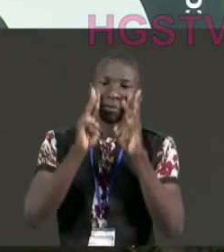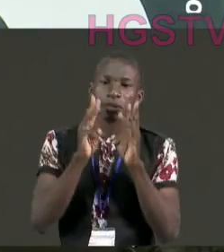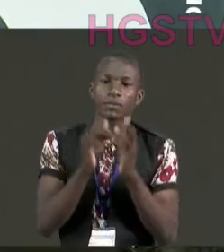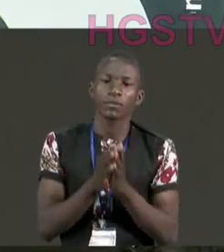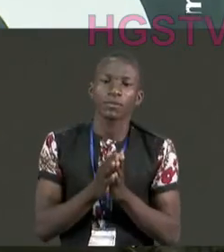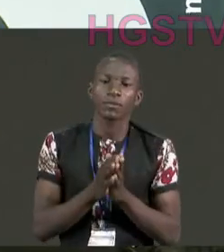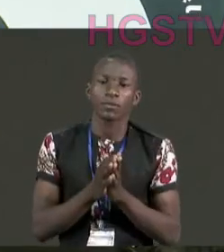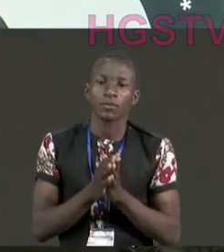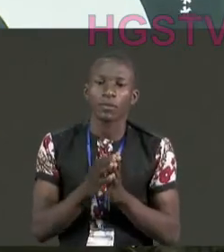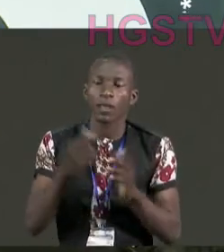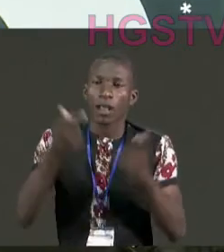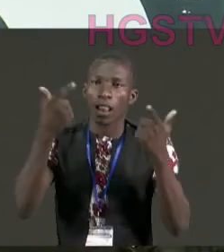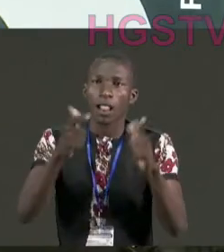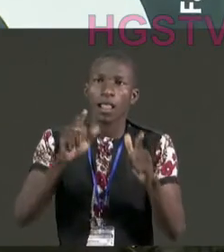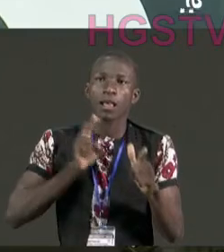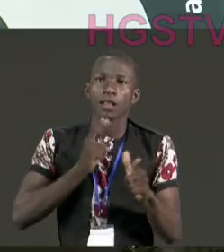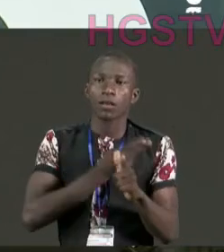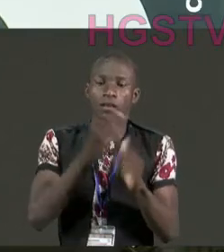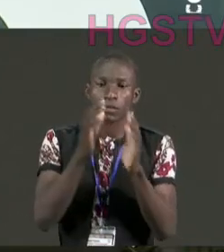Let us pray.